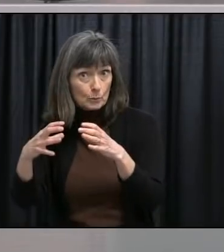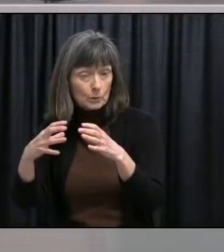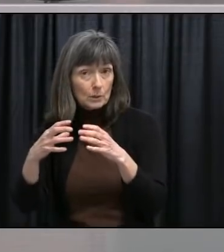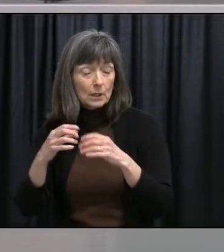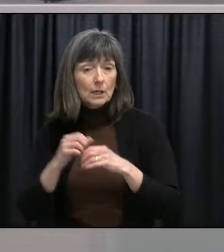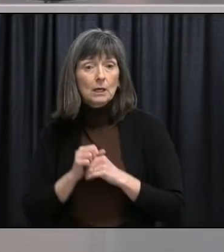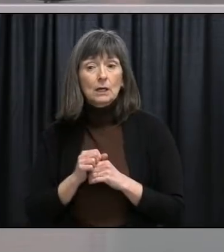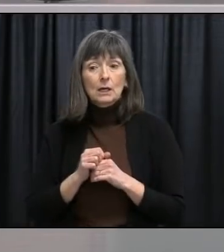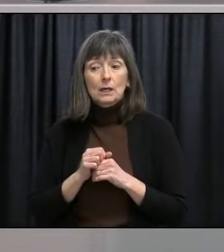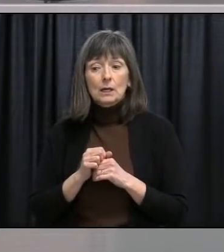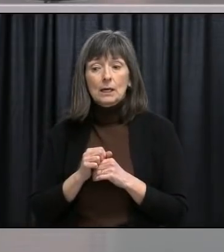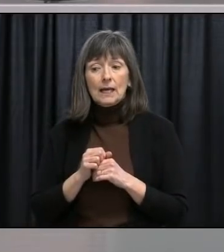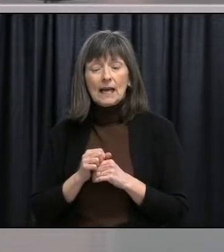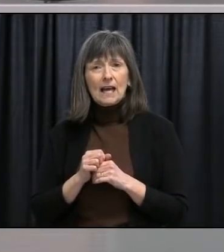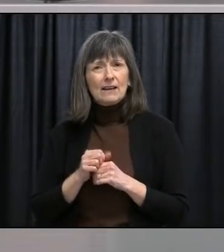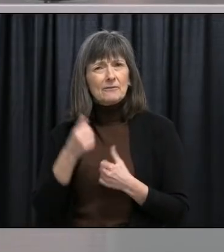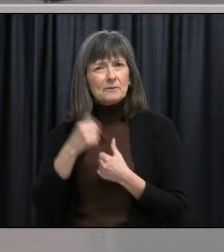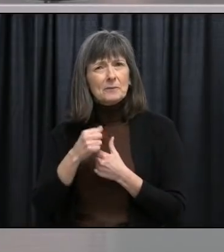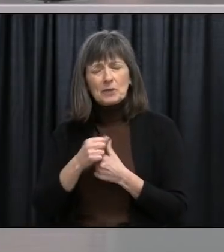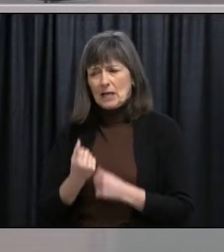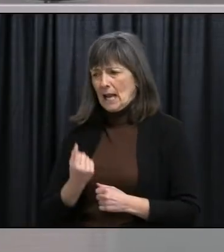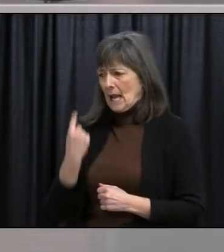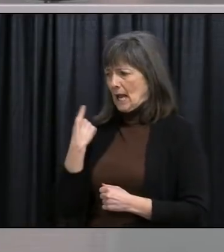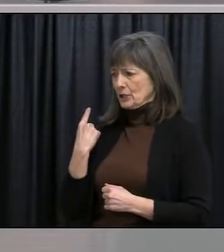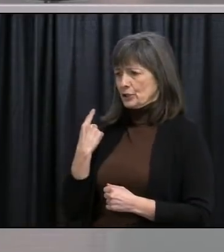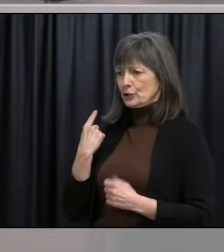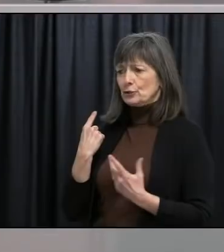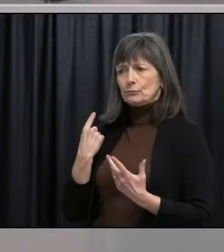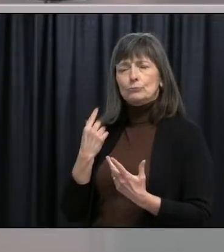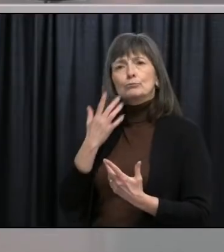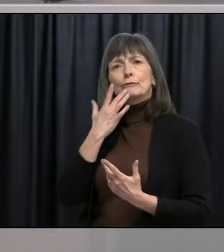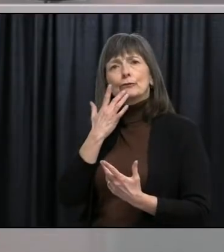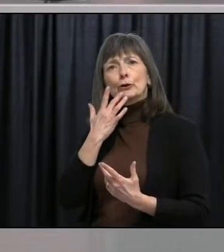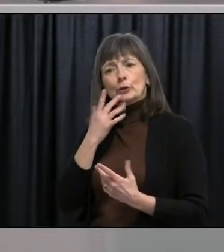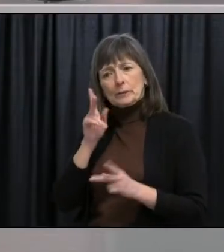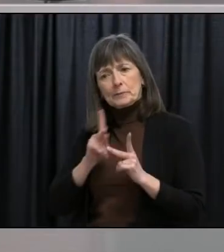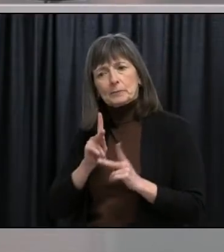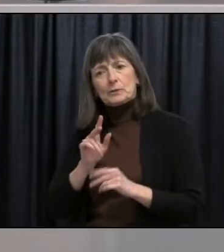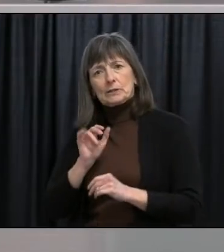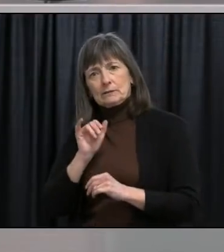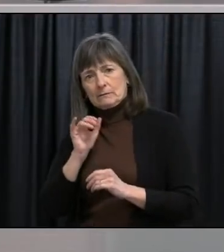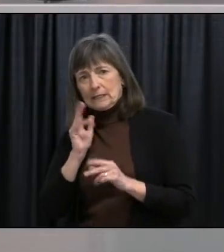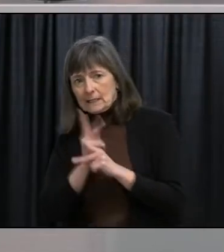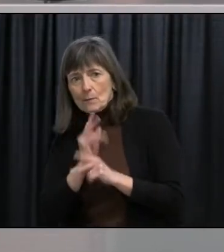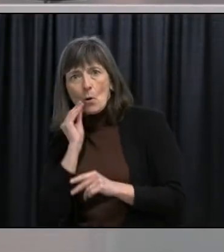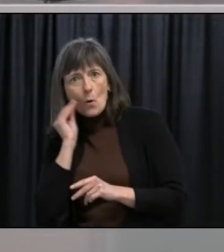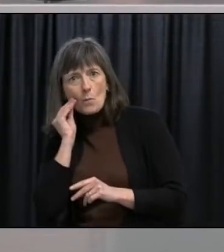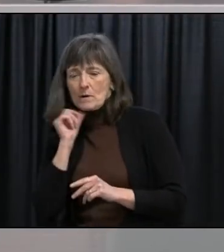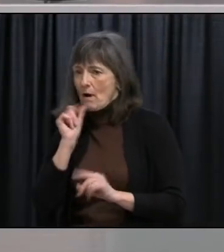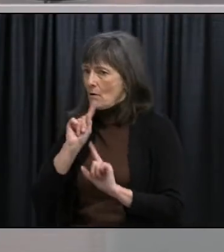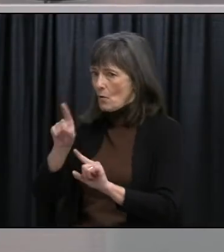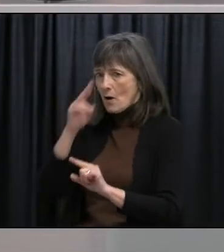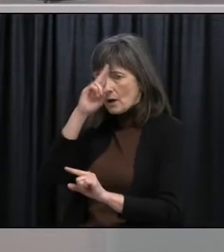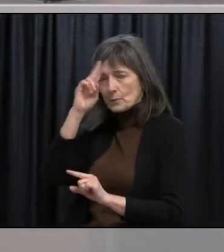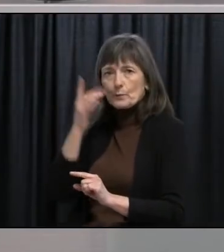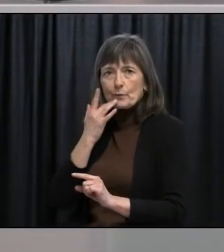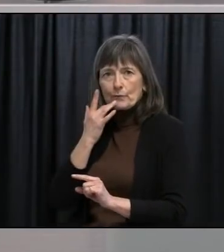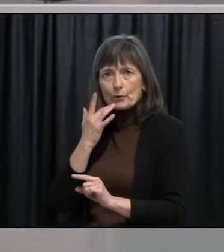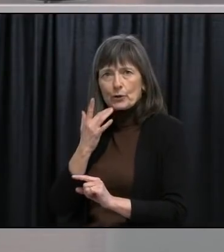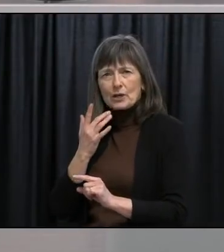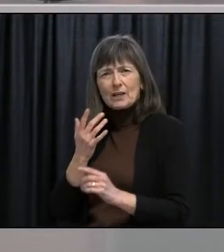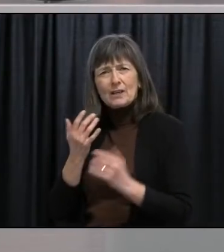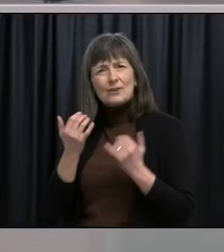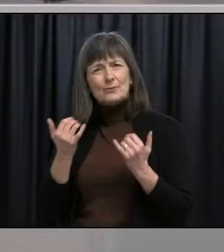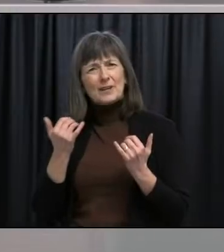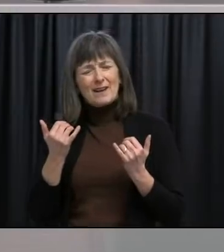to keep people out of hospitals unless it was absolutely necessary. So my question is, why not open it up to anyone in phase 2 with